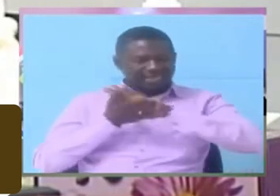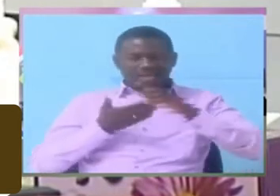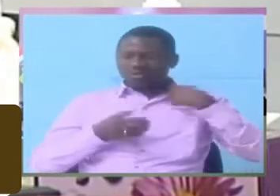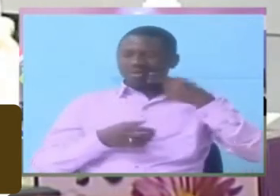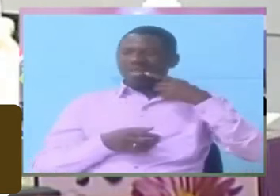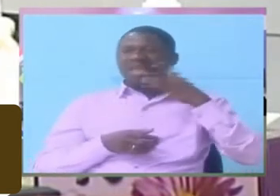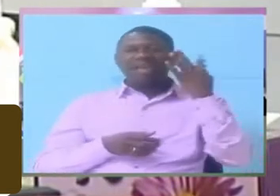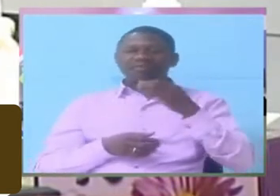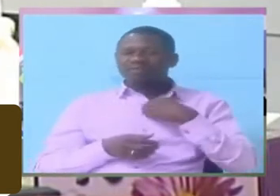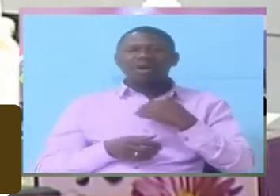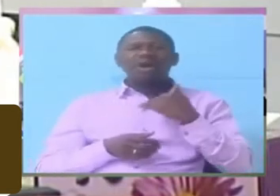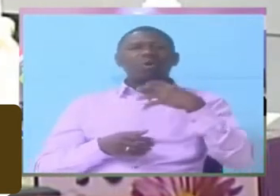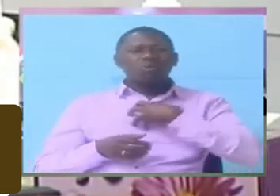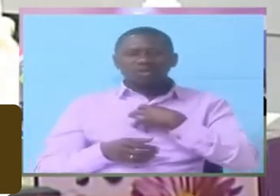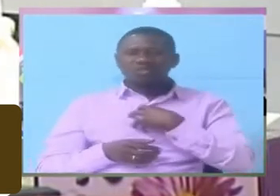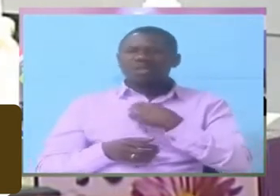I may